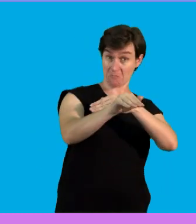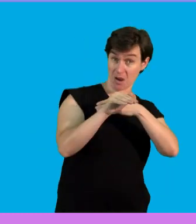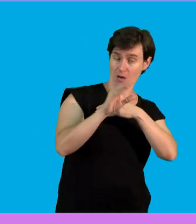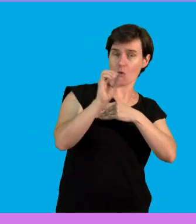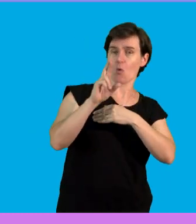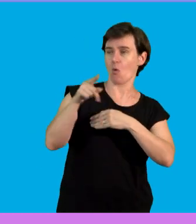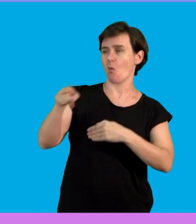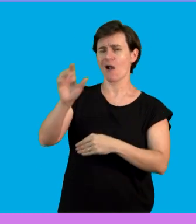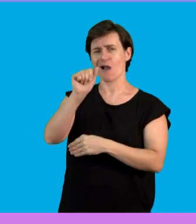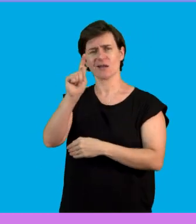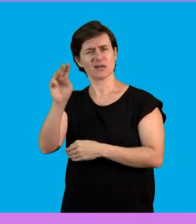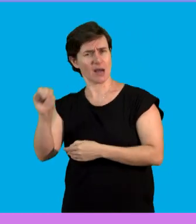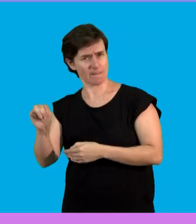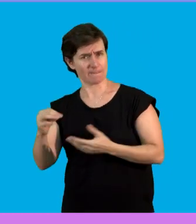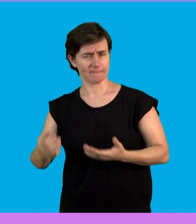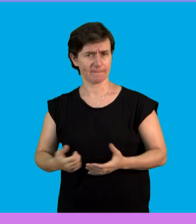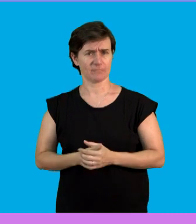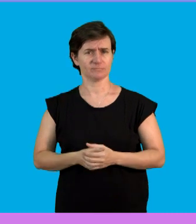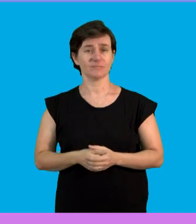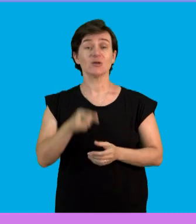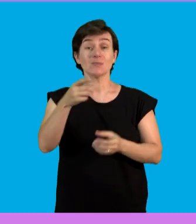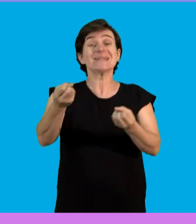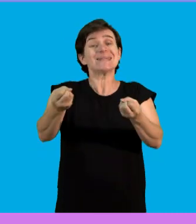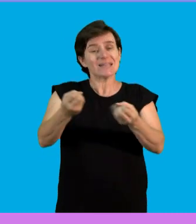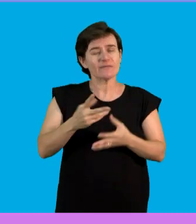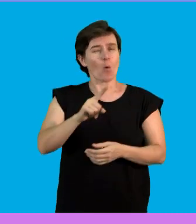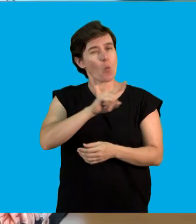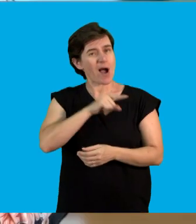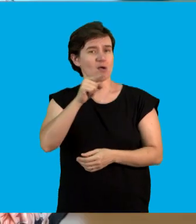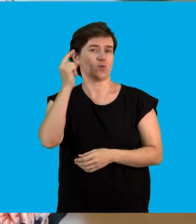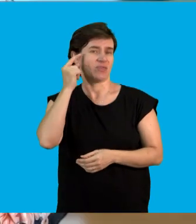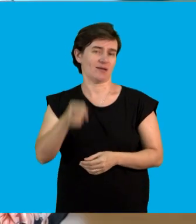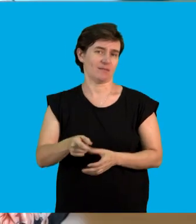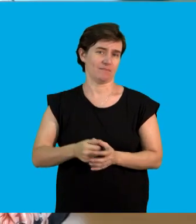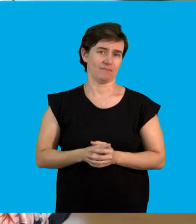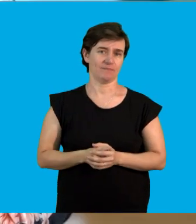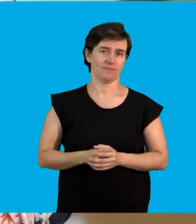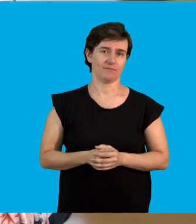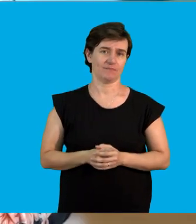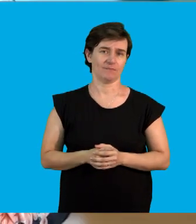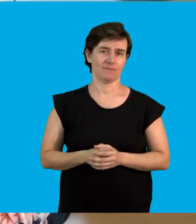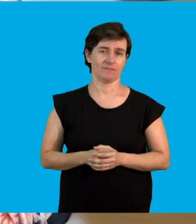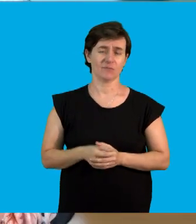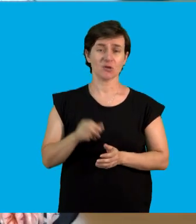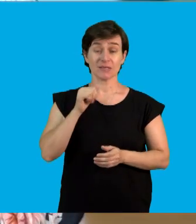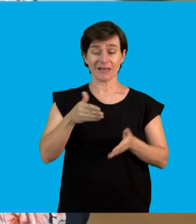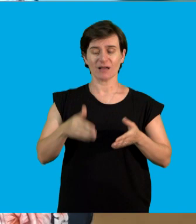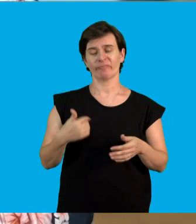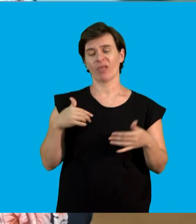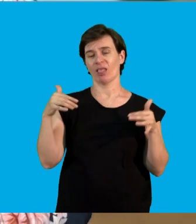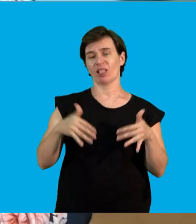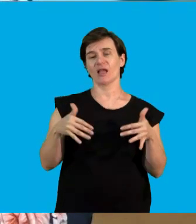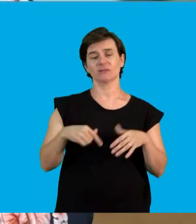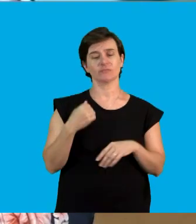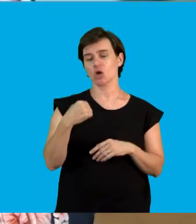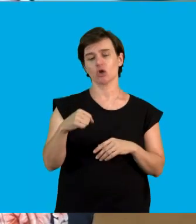the bank or to use the ATM? And give a reason for your choice. Remember here, you